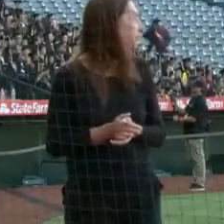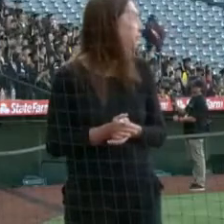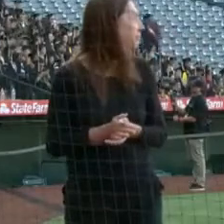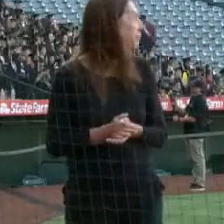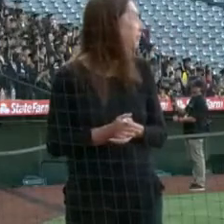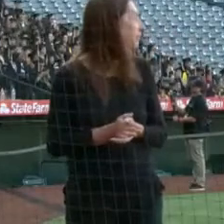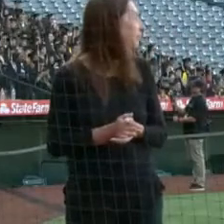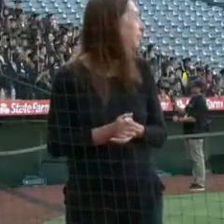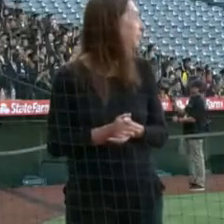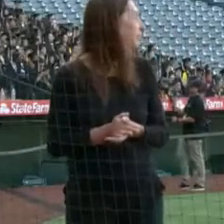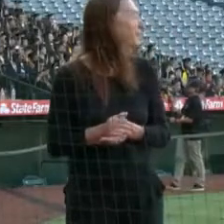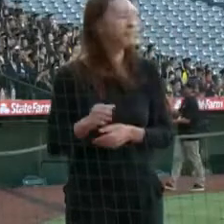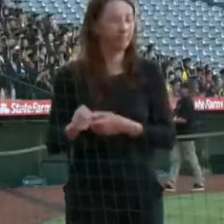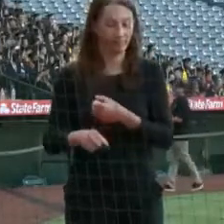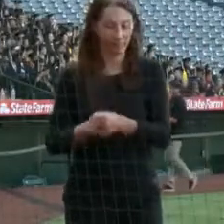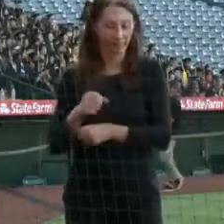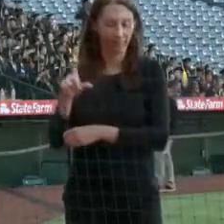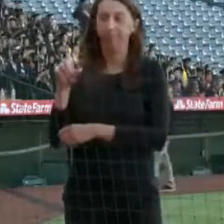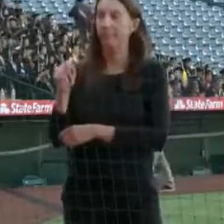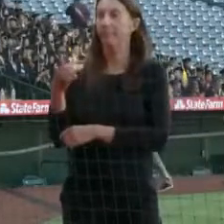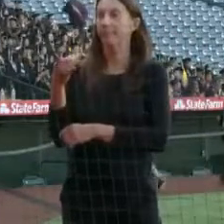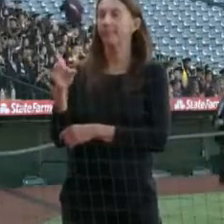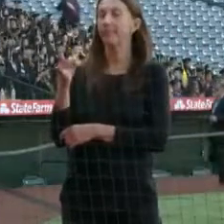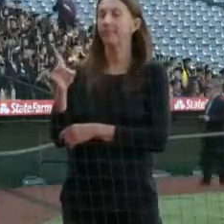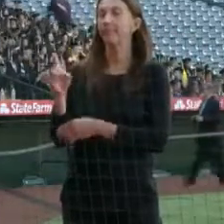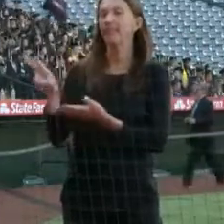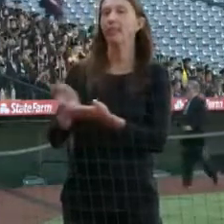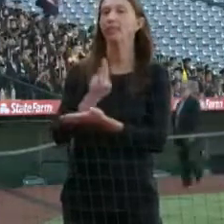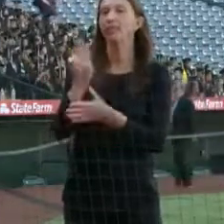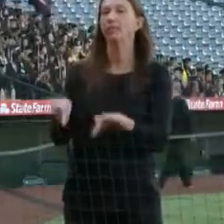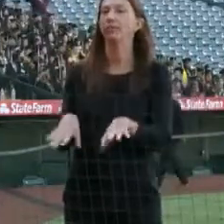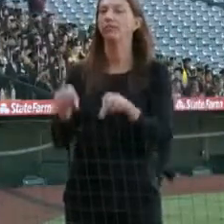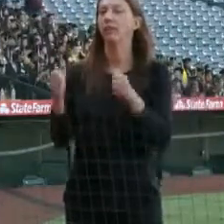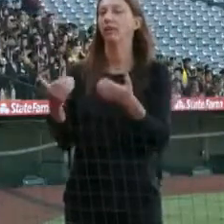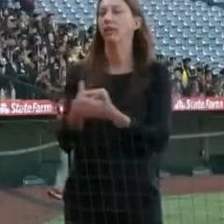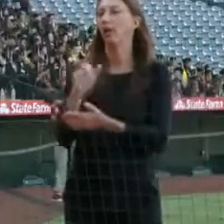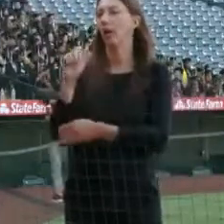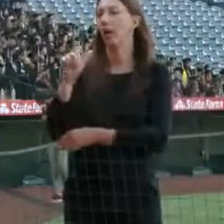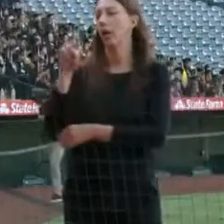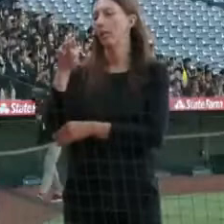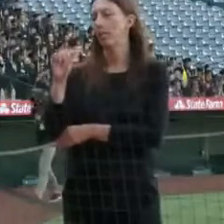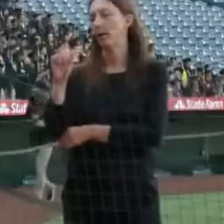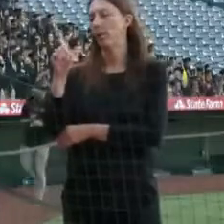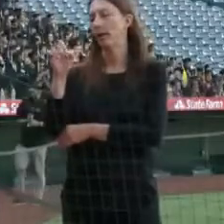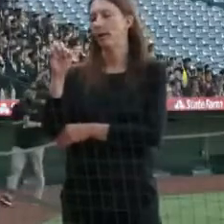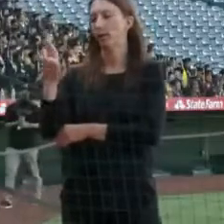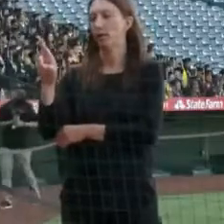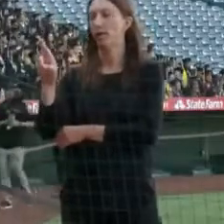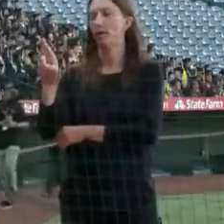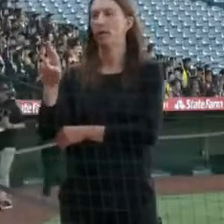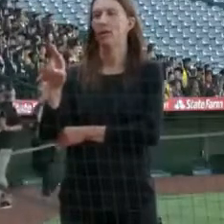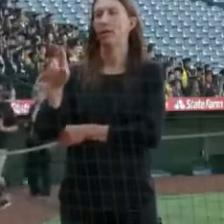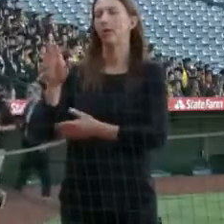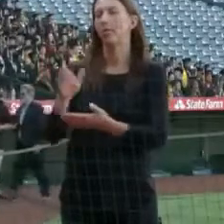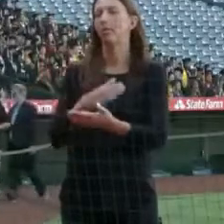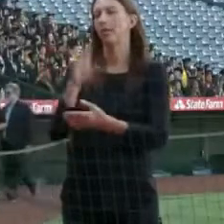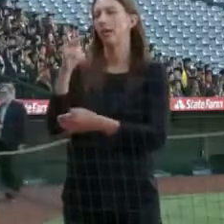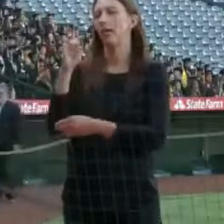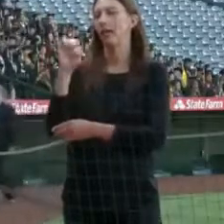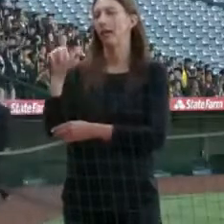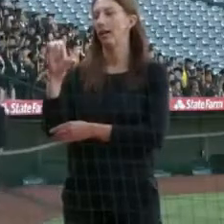In 2018, the university adopted a new alma mater with lyrics by Christian Valdez and music by Kyle